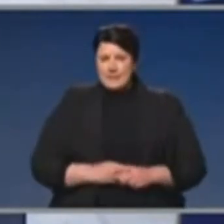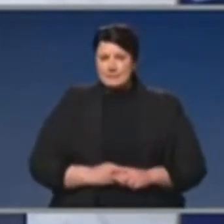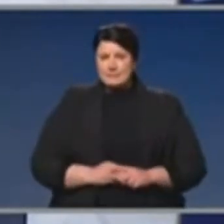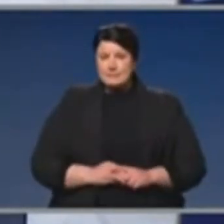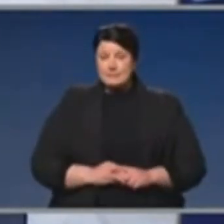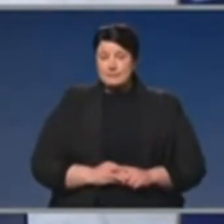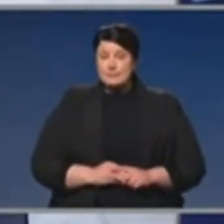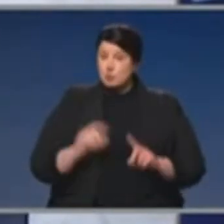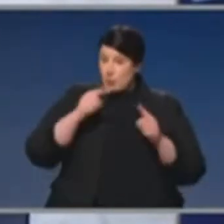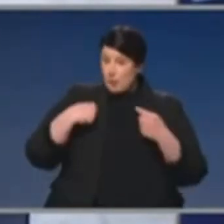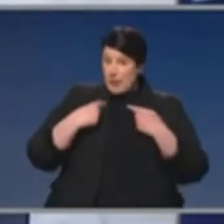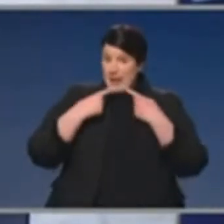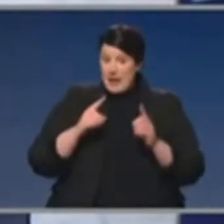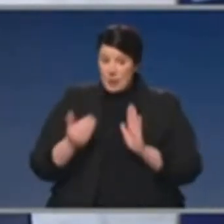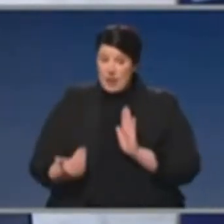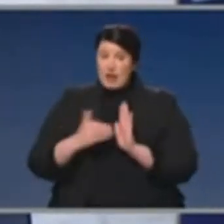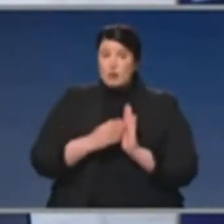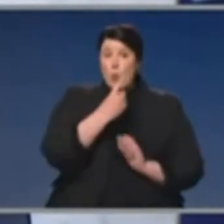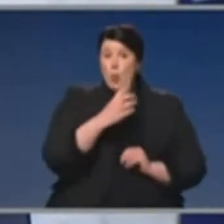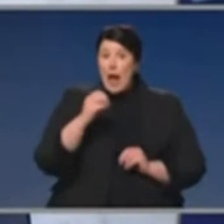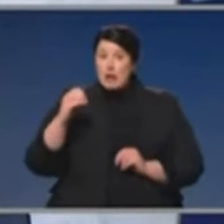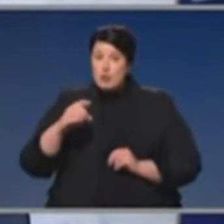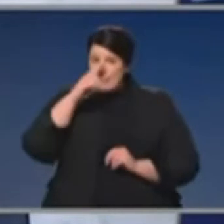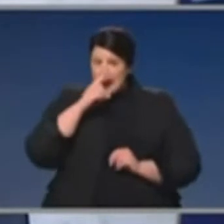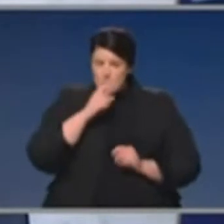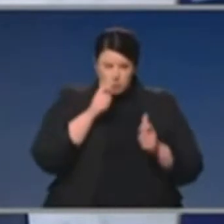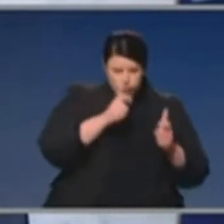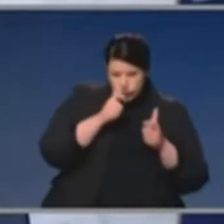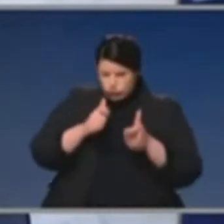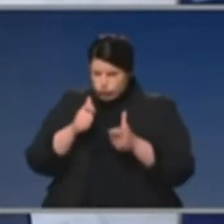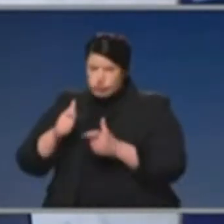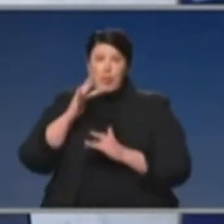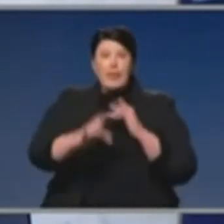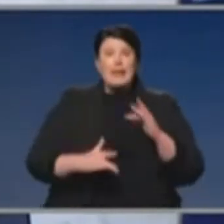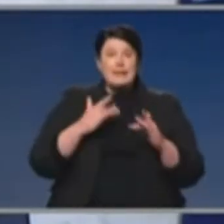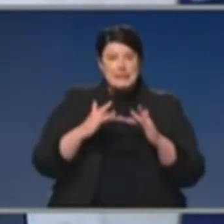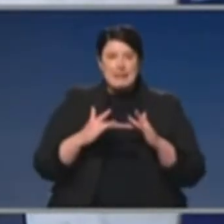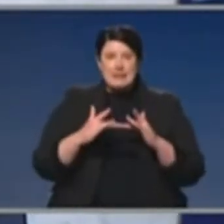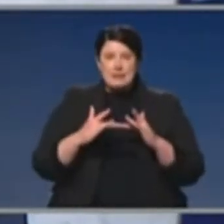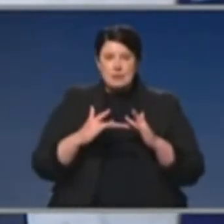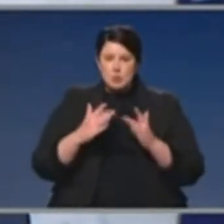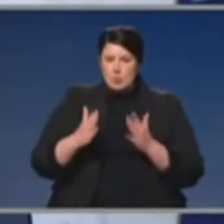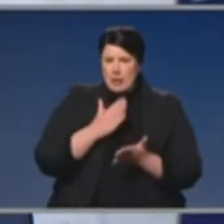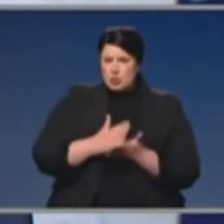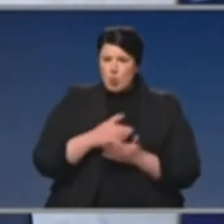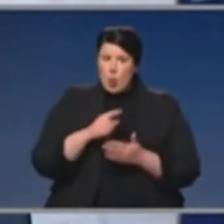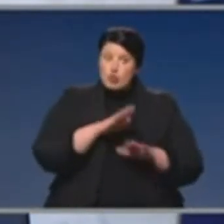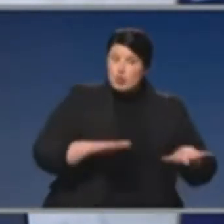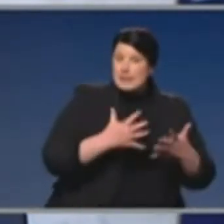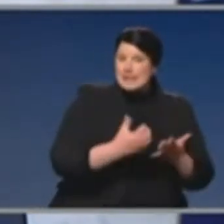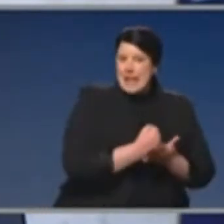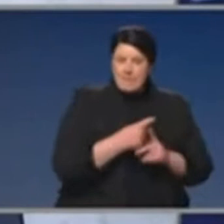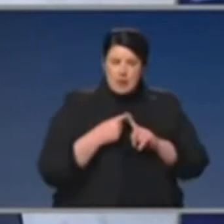have an extra 100 cyber detectives hunting down these criminal syndicates that are targeting our children online.